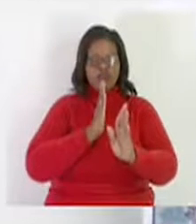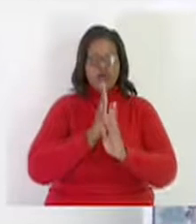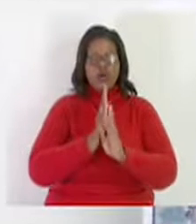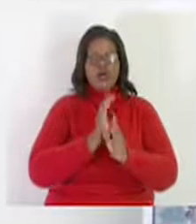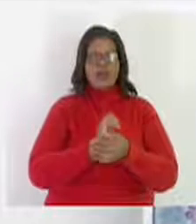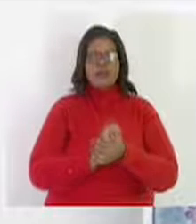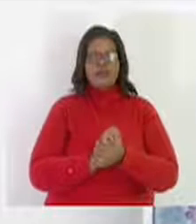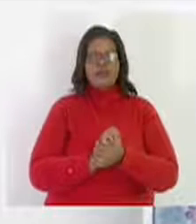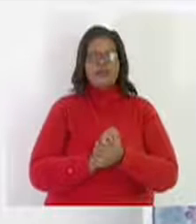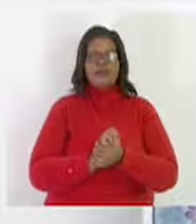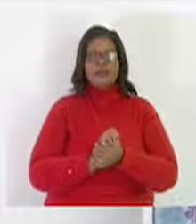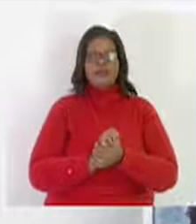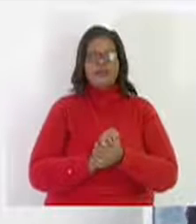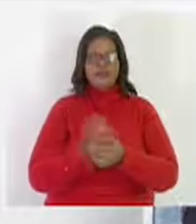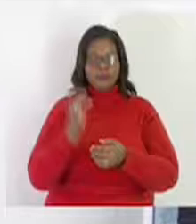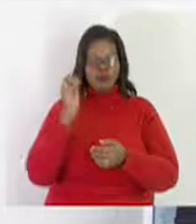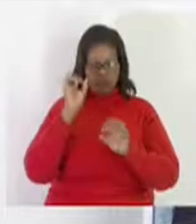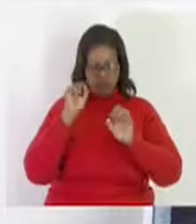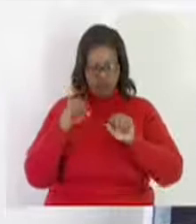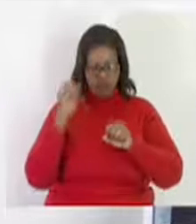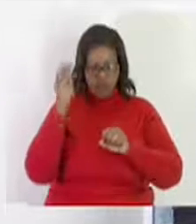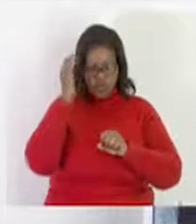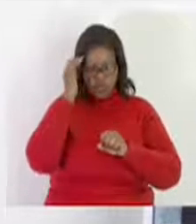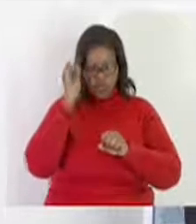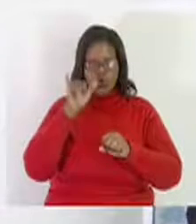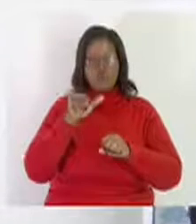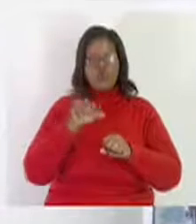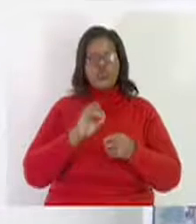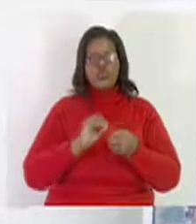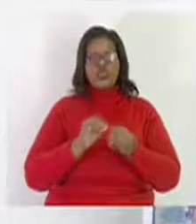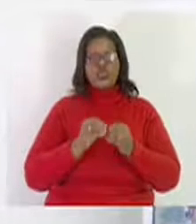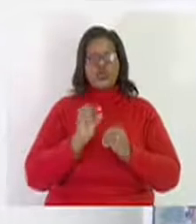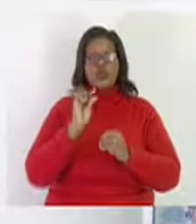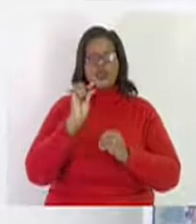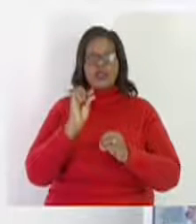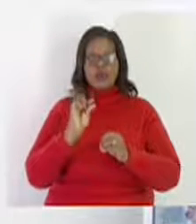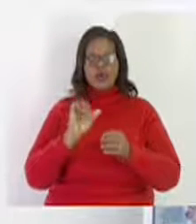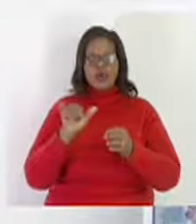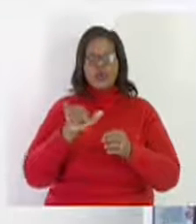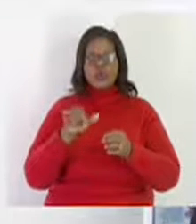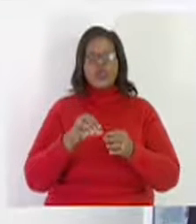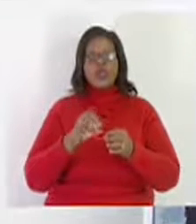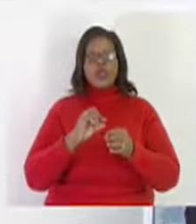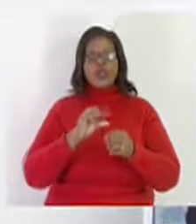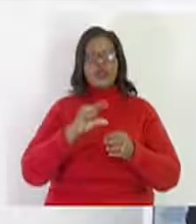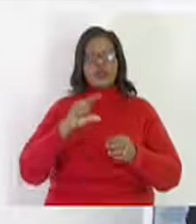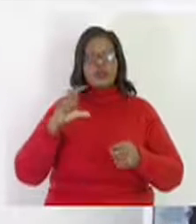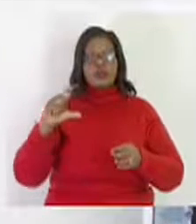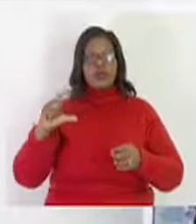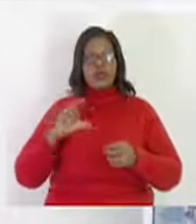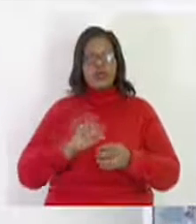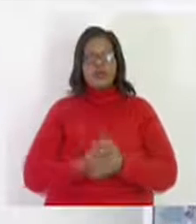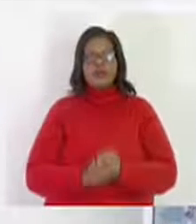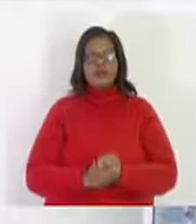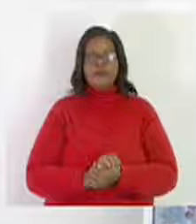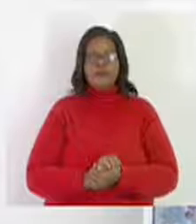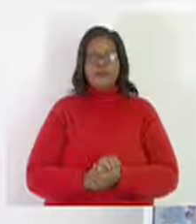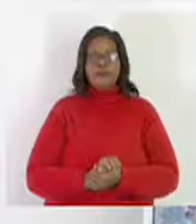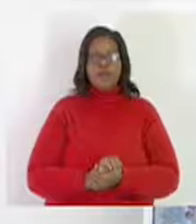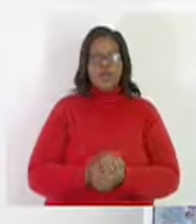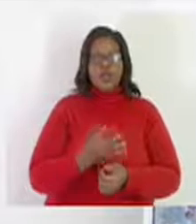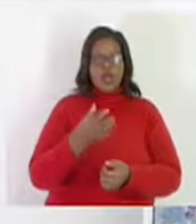to know which number is the smallest and then which number is the largest. Let's say we are putting them